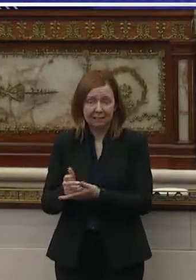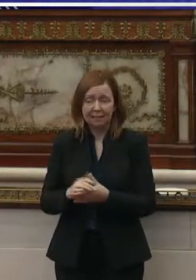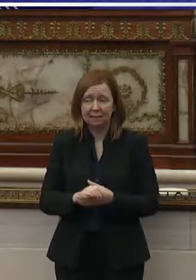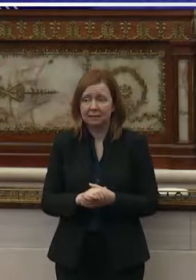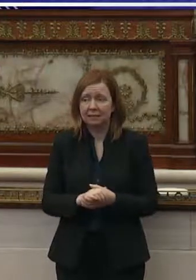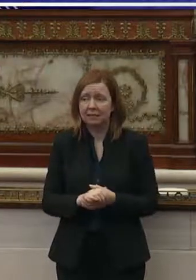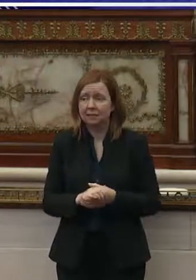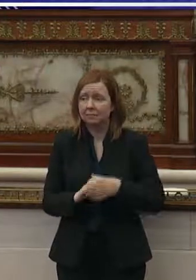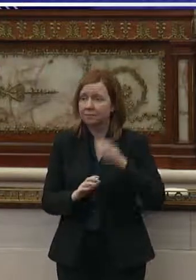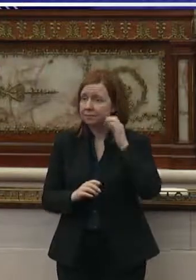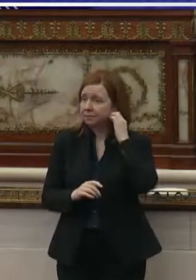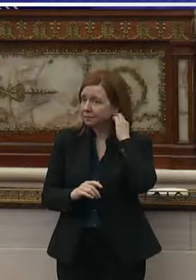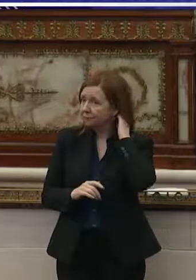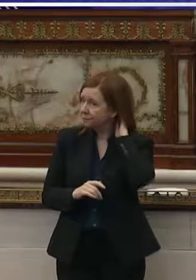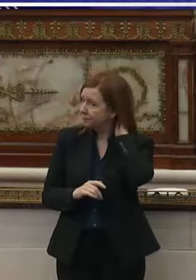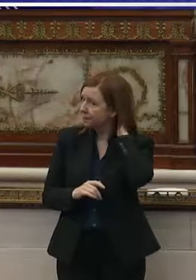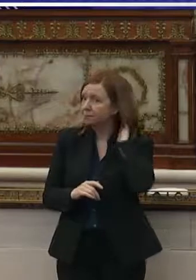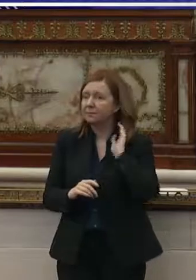My